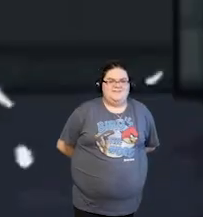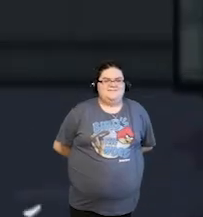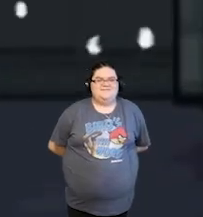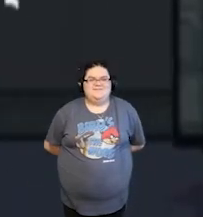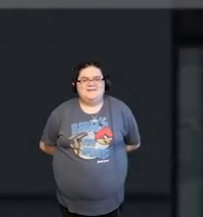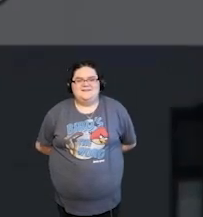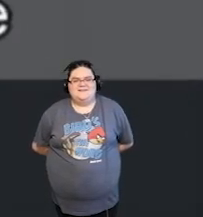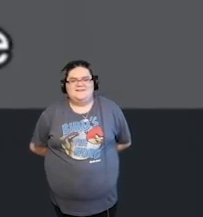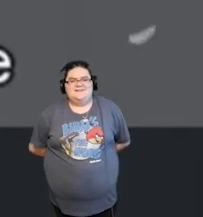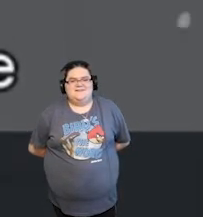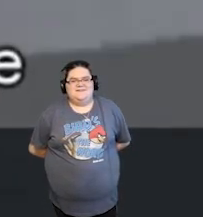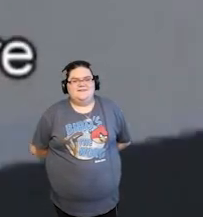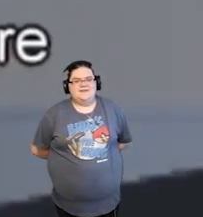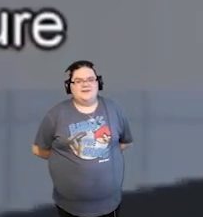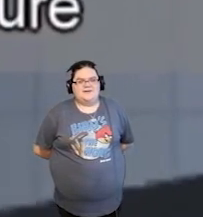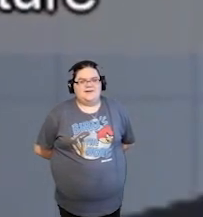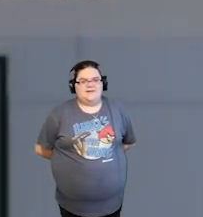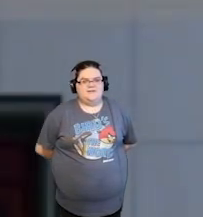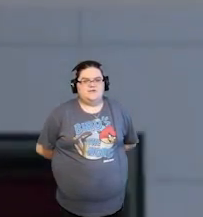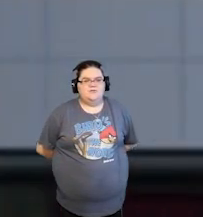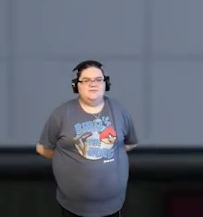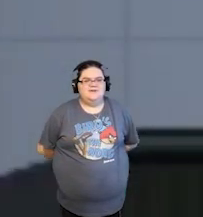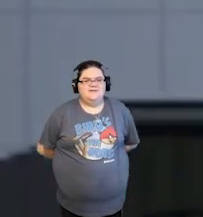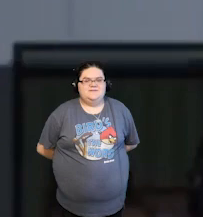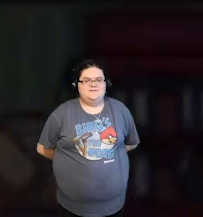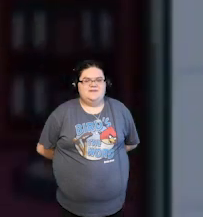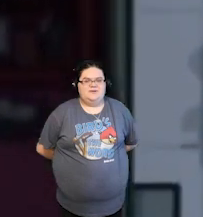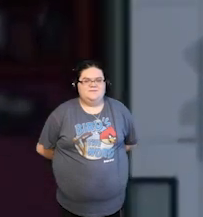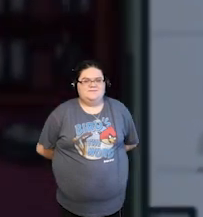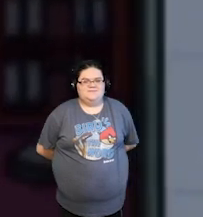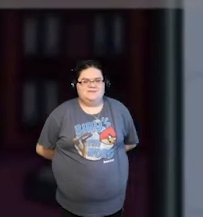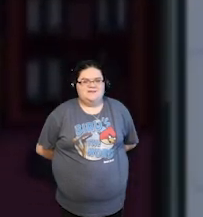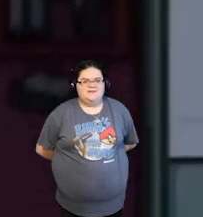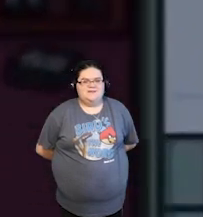anything. Nope. Rice gum.